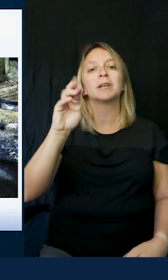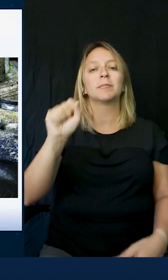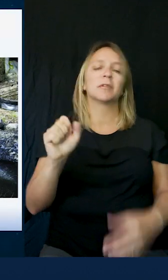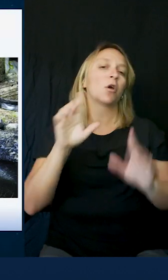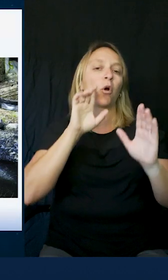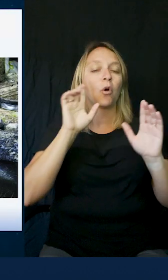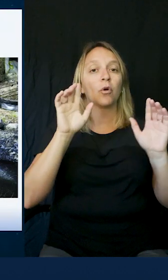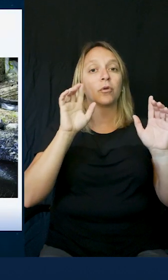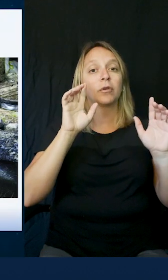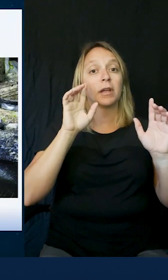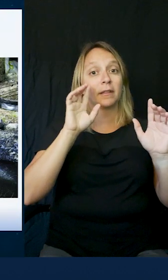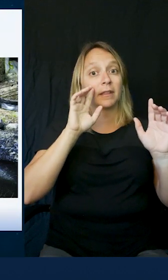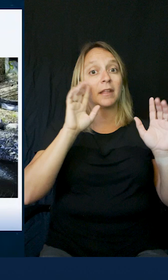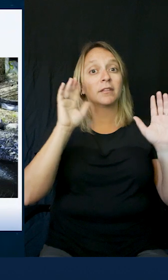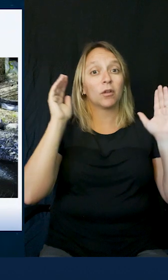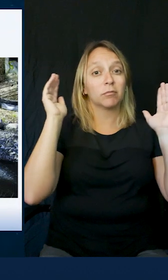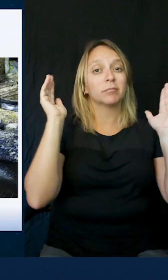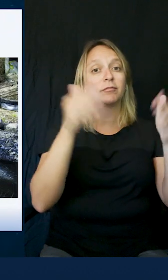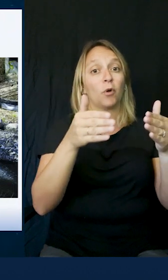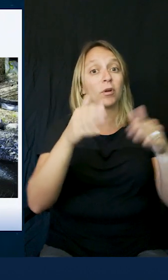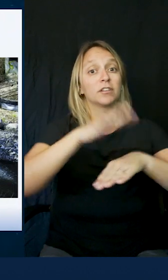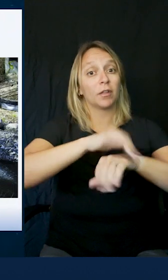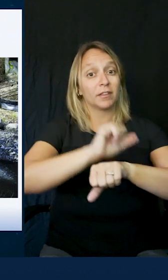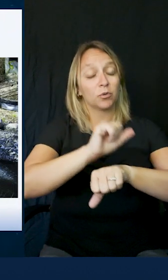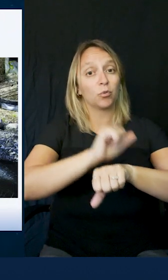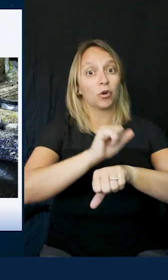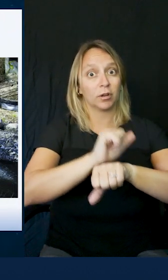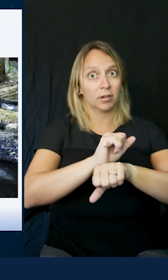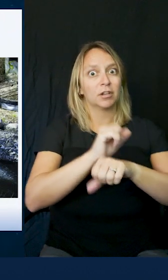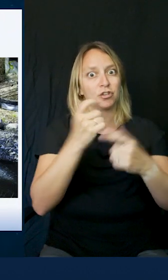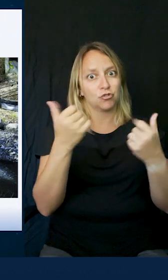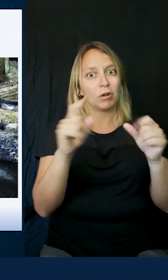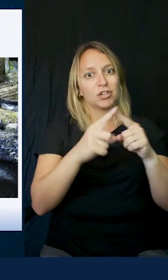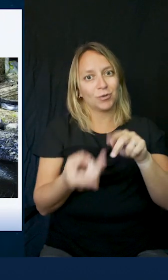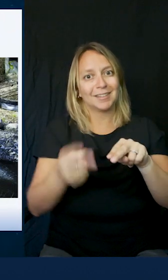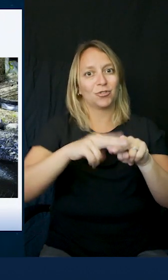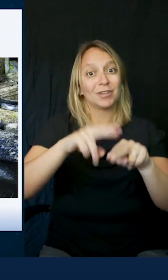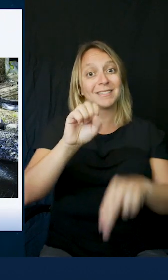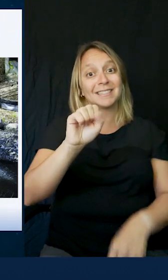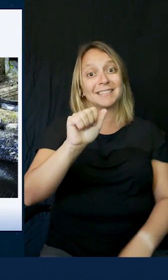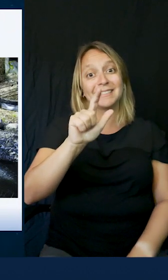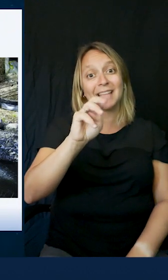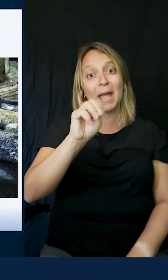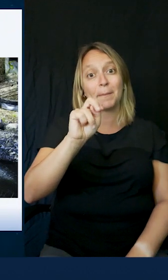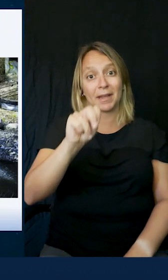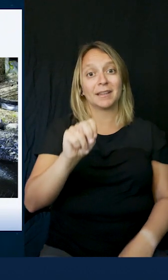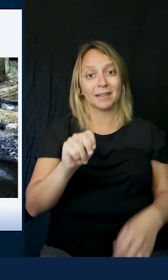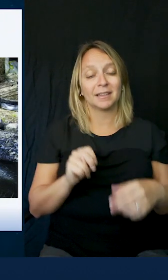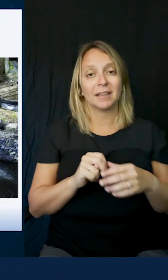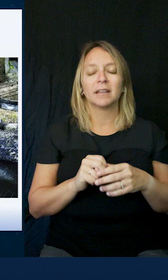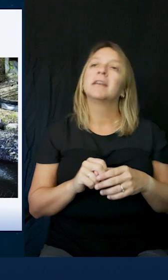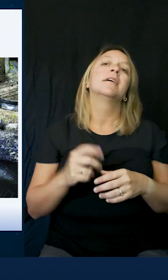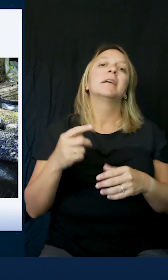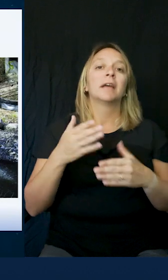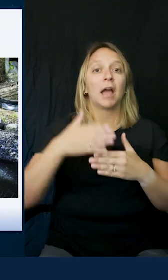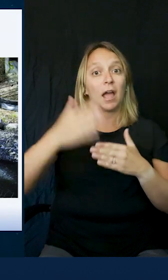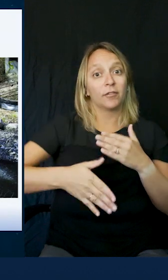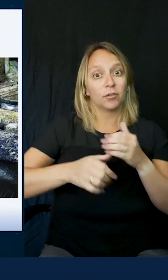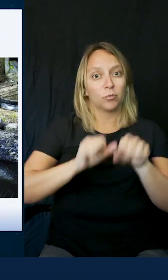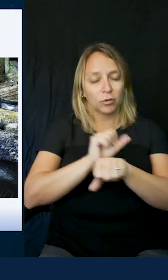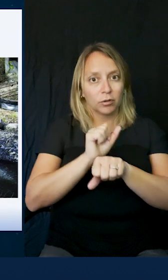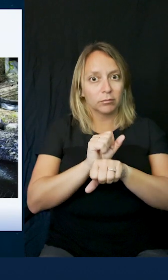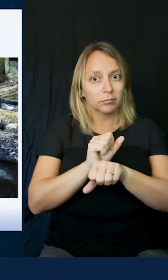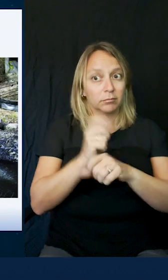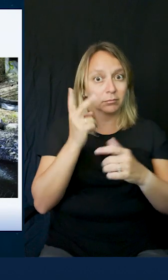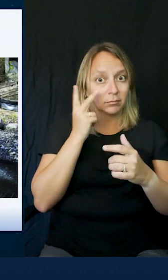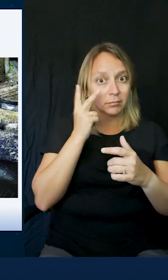spawning habitat for Pacific salmon. And after this work had been completed, of course, we were really interested to see whether